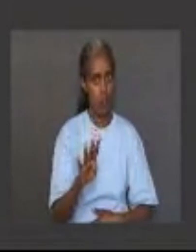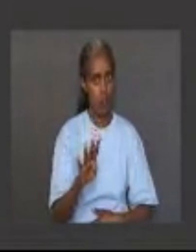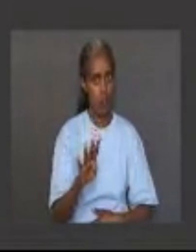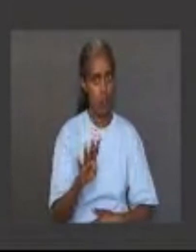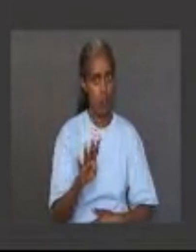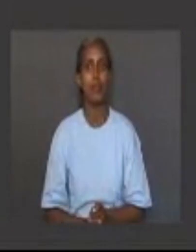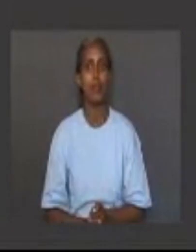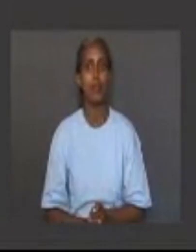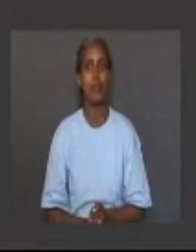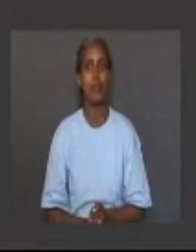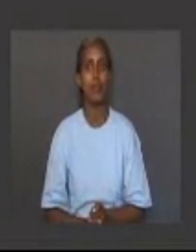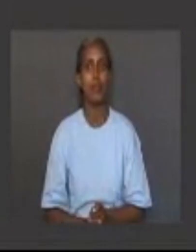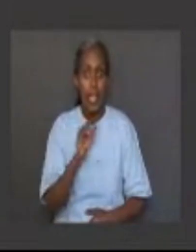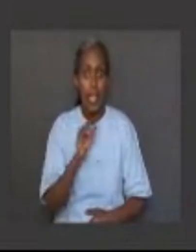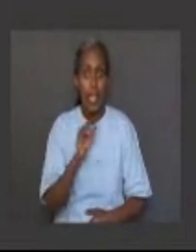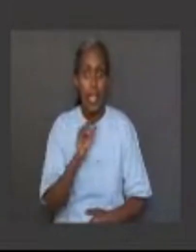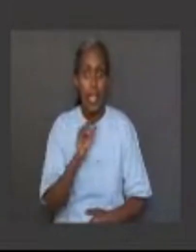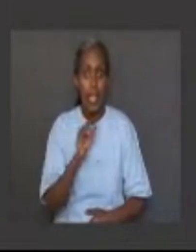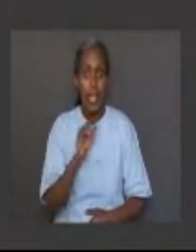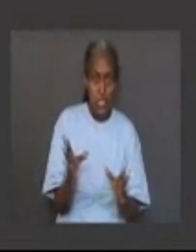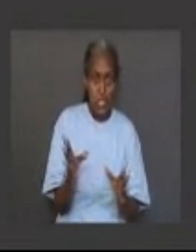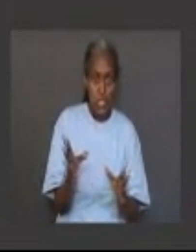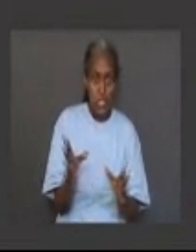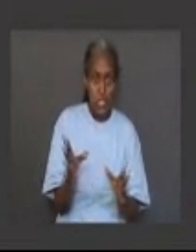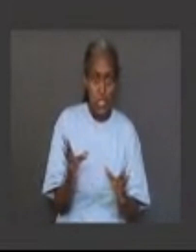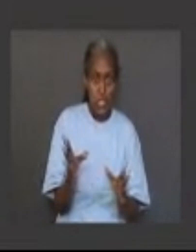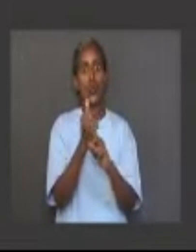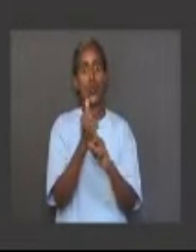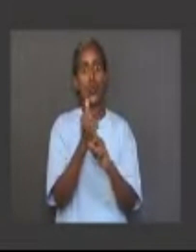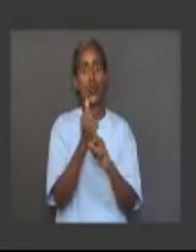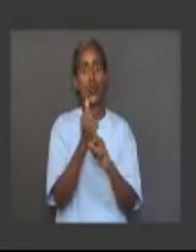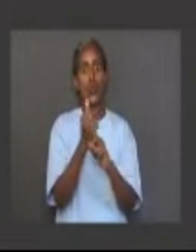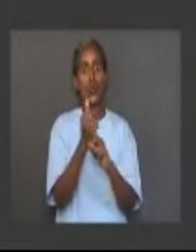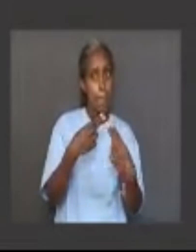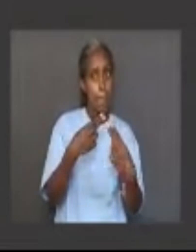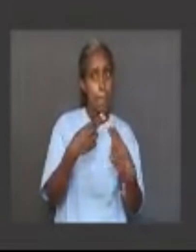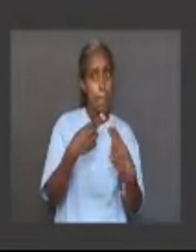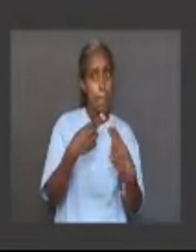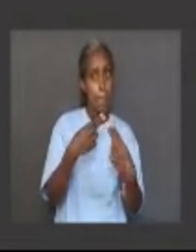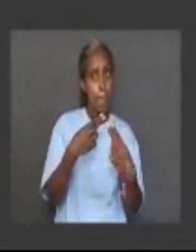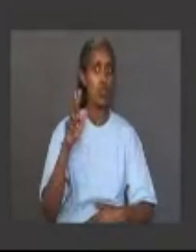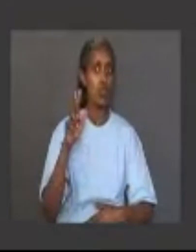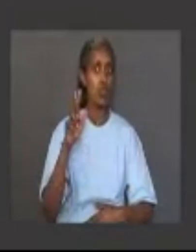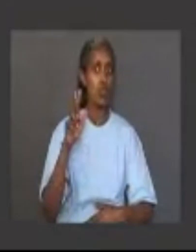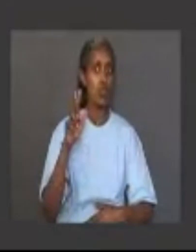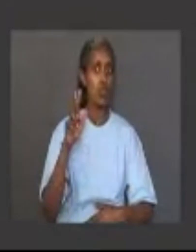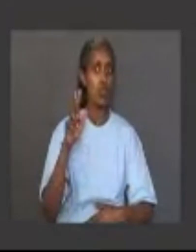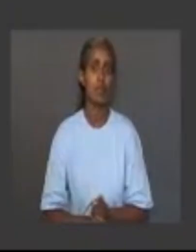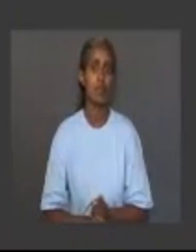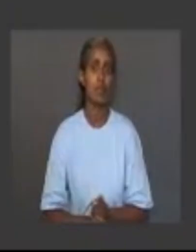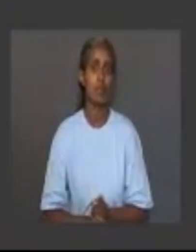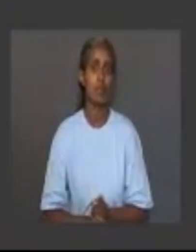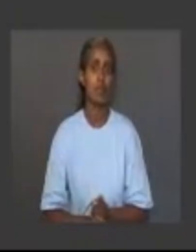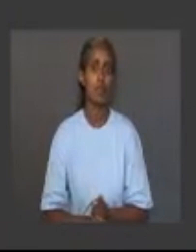4, and H is the set containing multiples of 3.